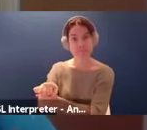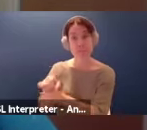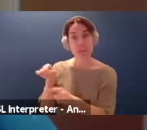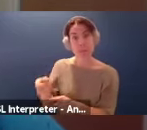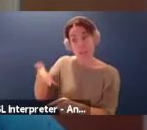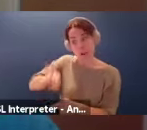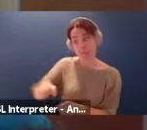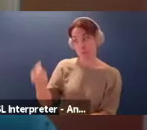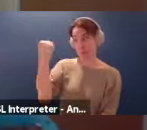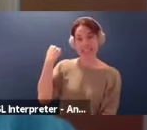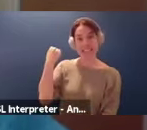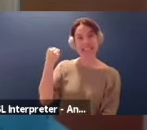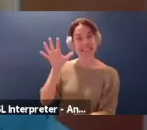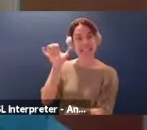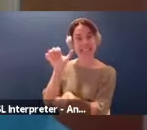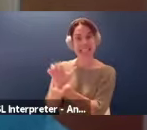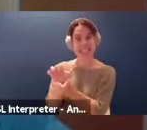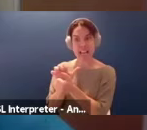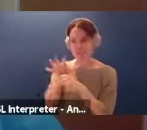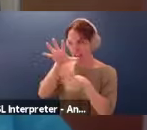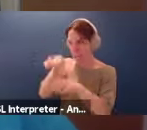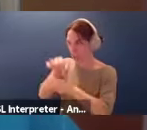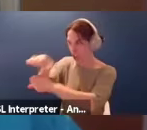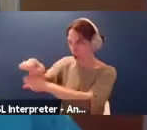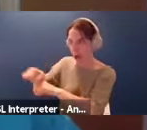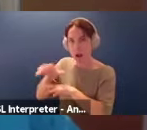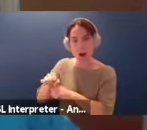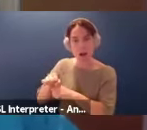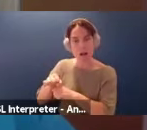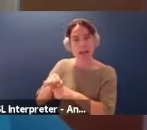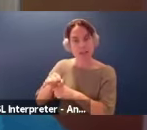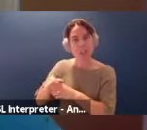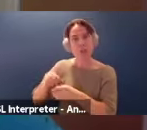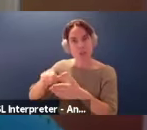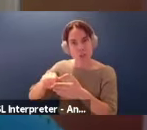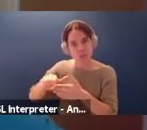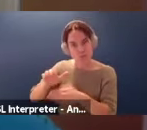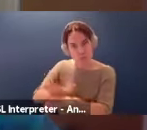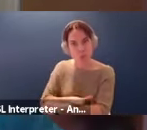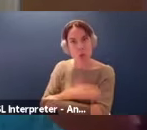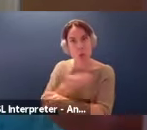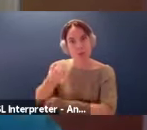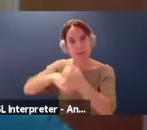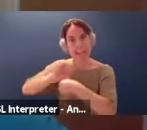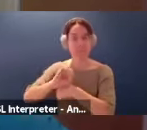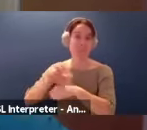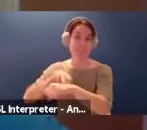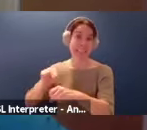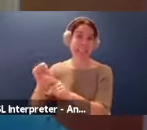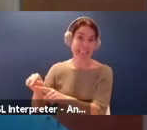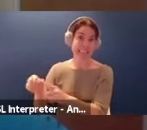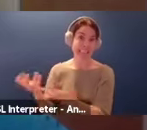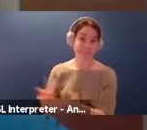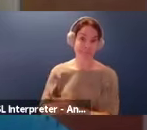to another question um this is a question that was asked last time and so i i